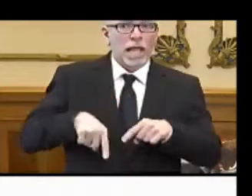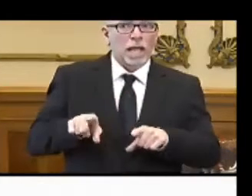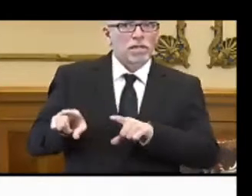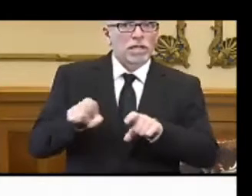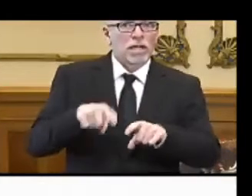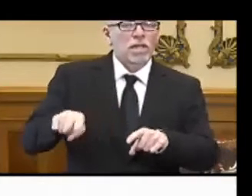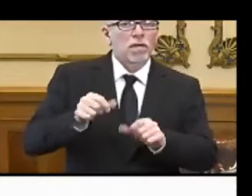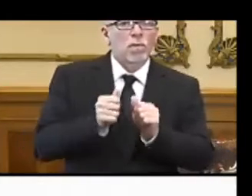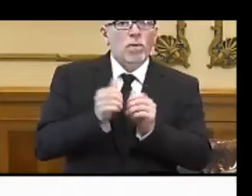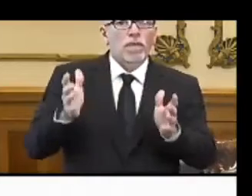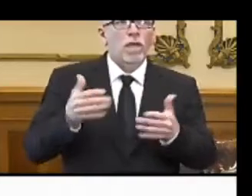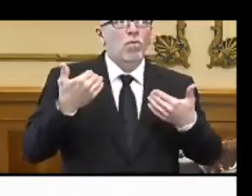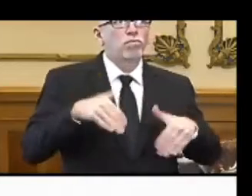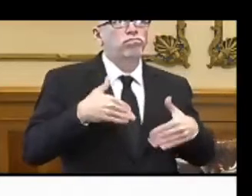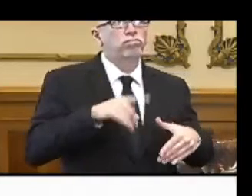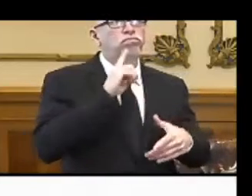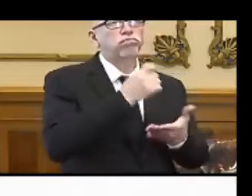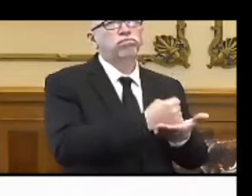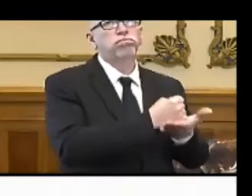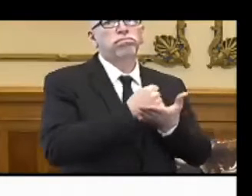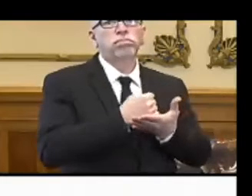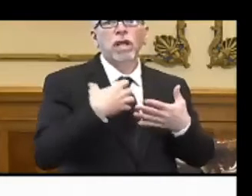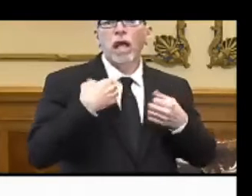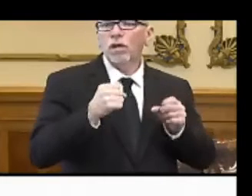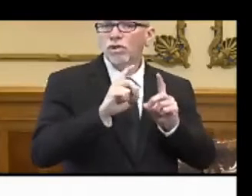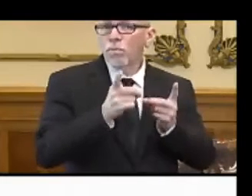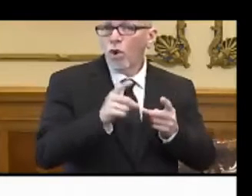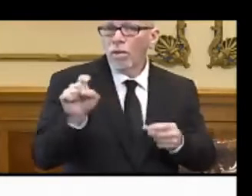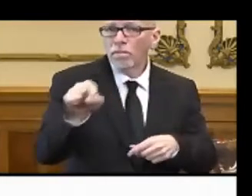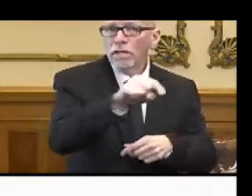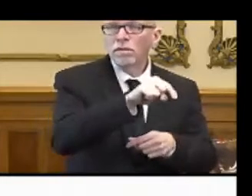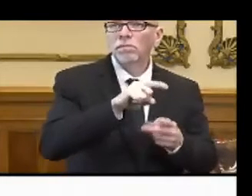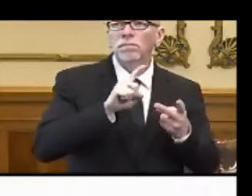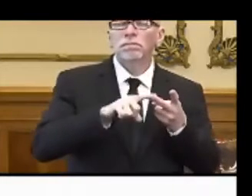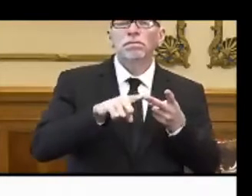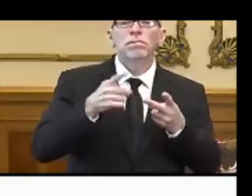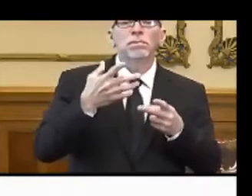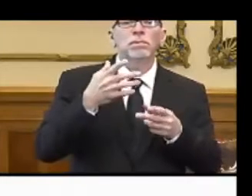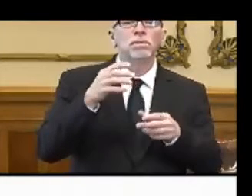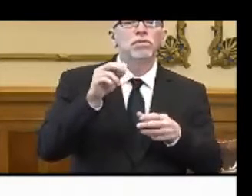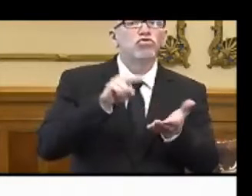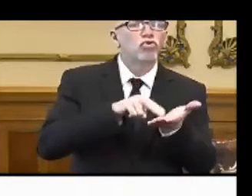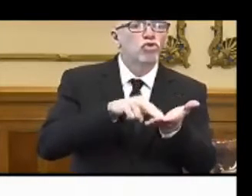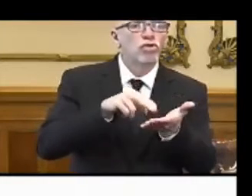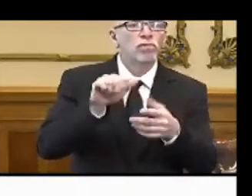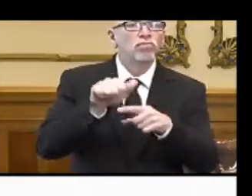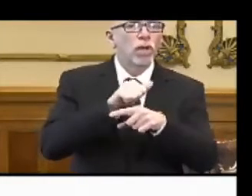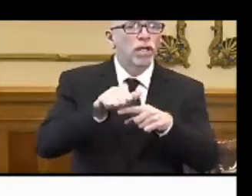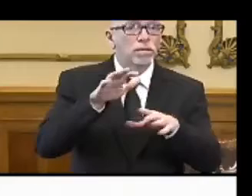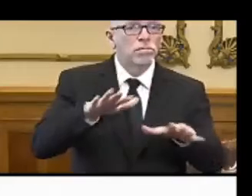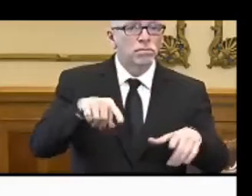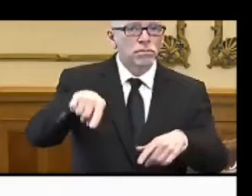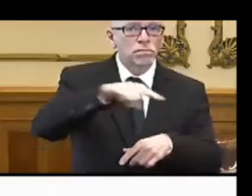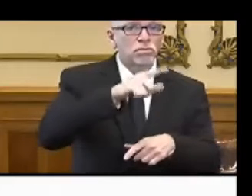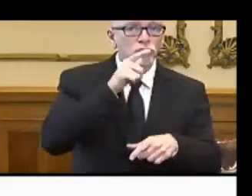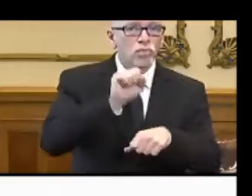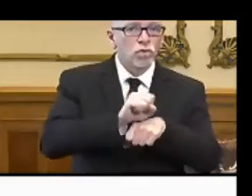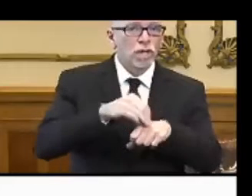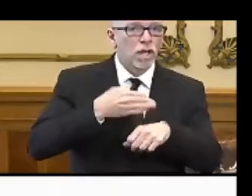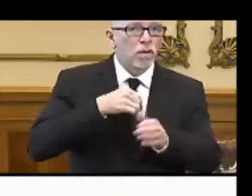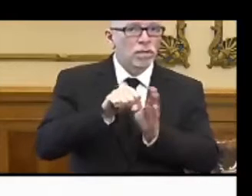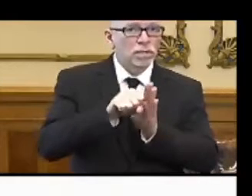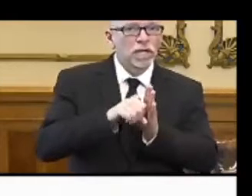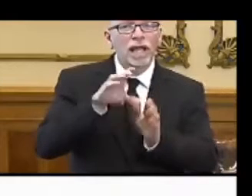and partnership of our local health departments, our advanced practice nurses who have volunteered across the state, and also our